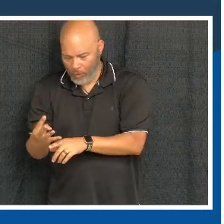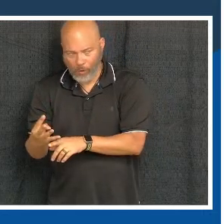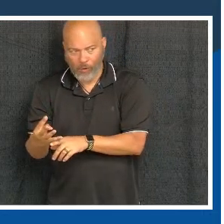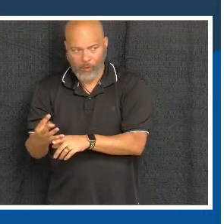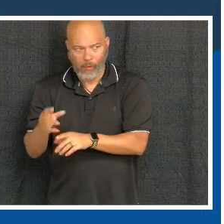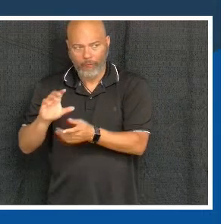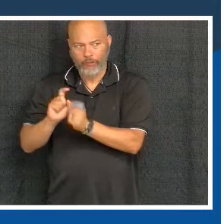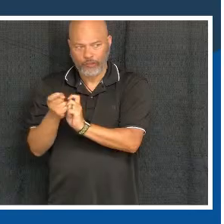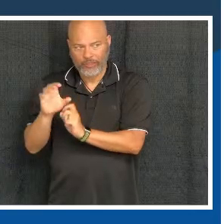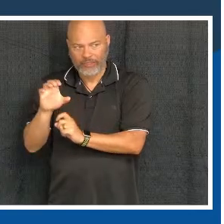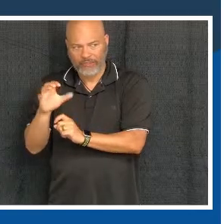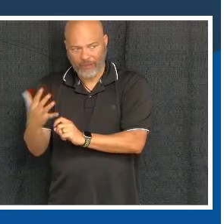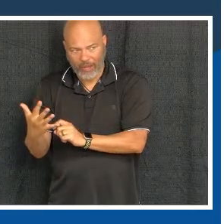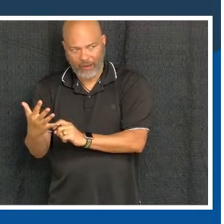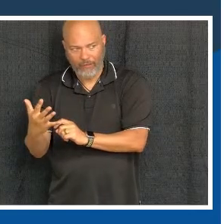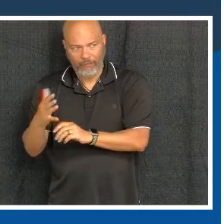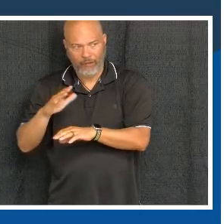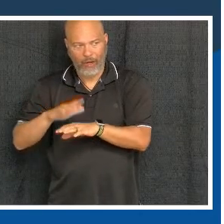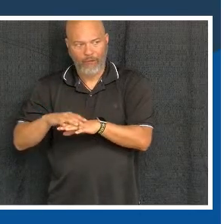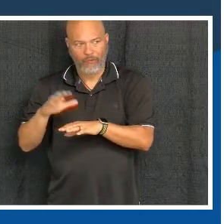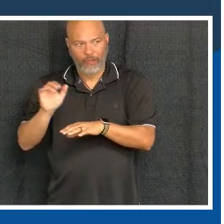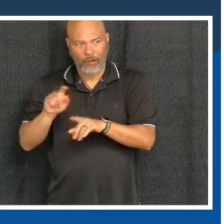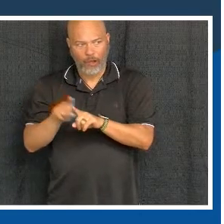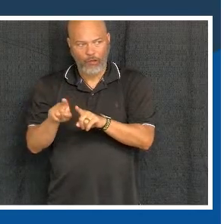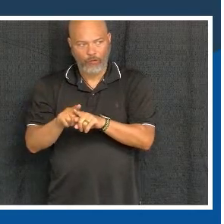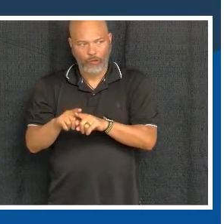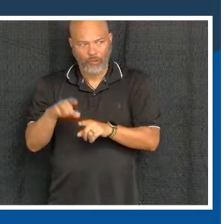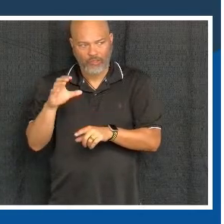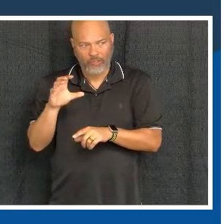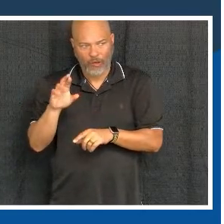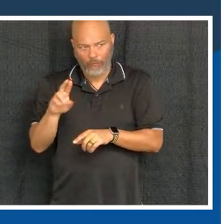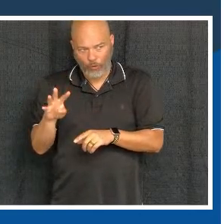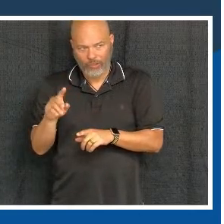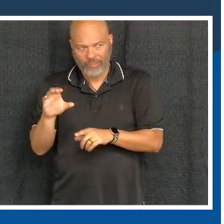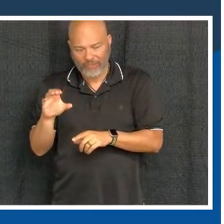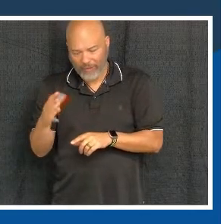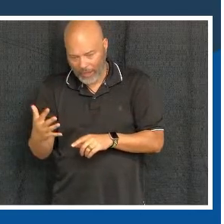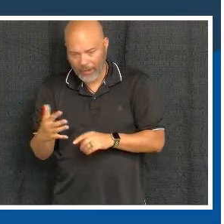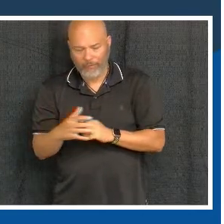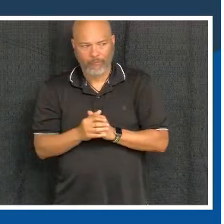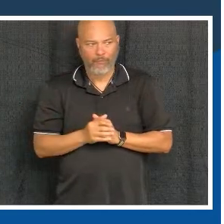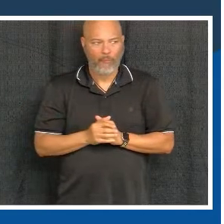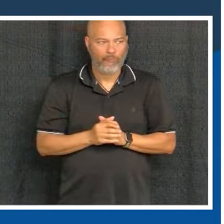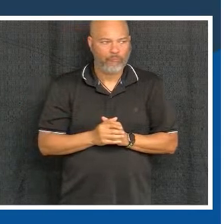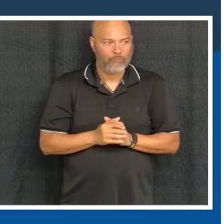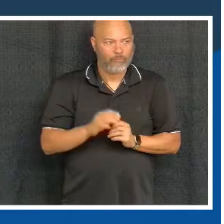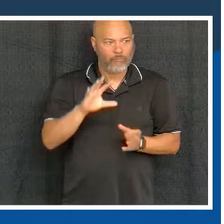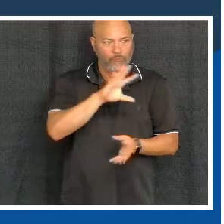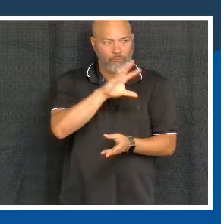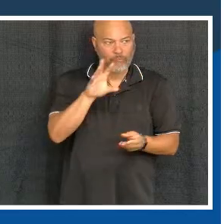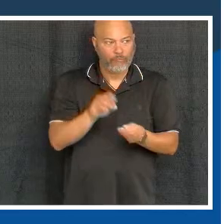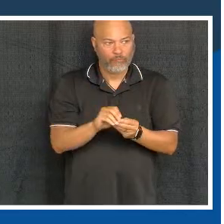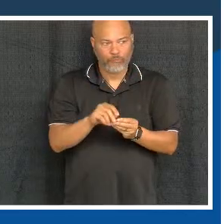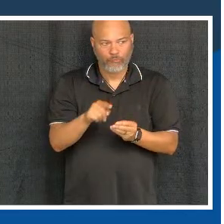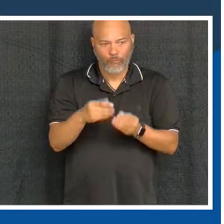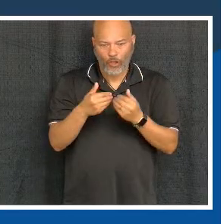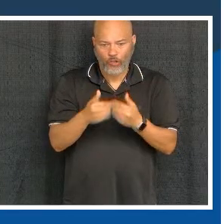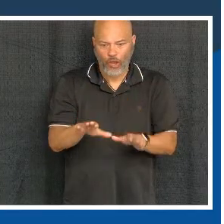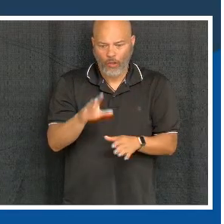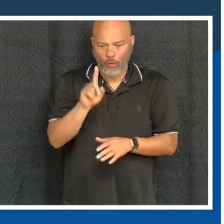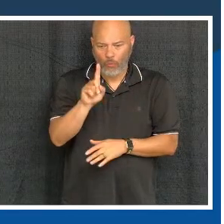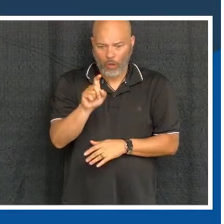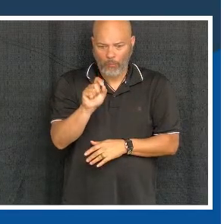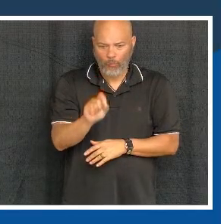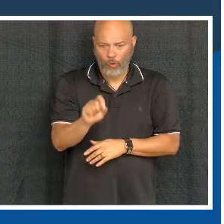to C5, and then on the right is also R4 to C5. So totally, this is a loss of about 1.5 acres